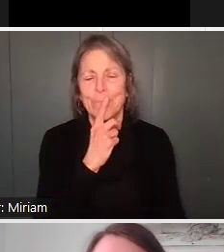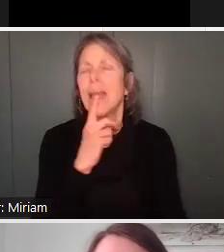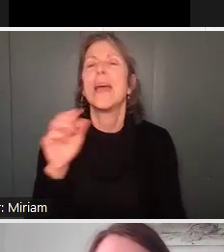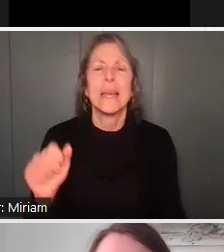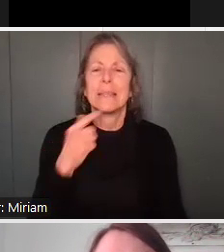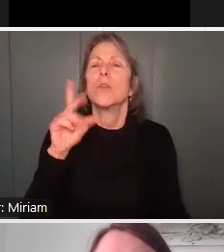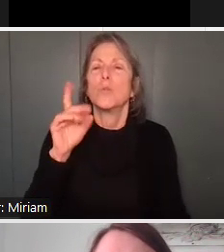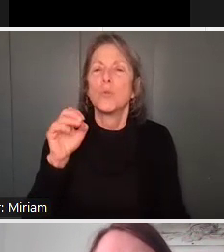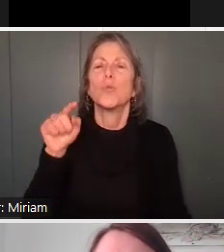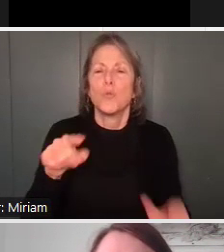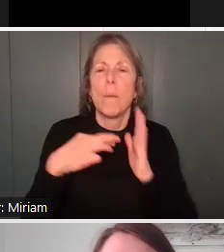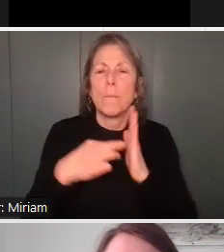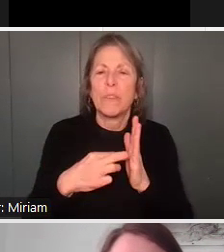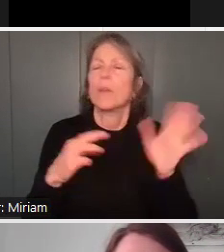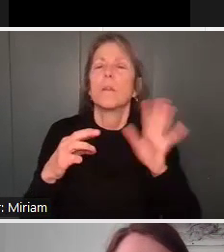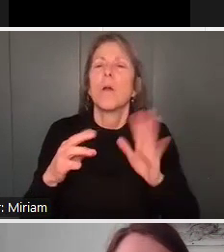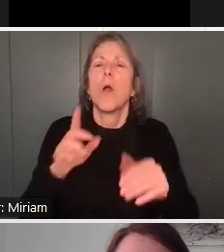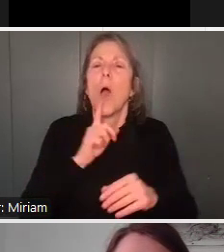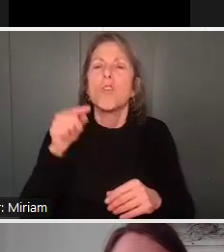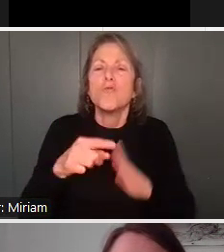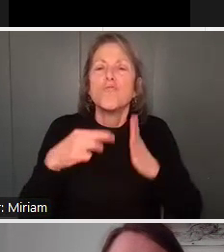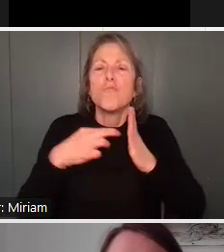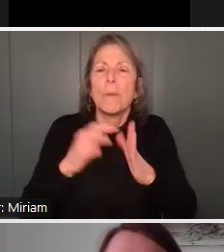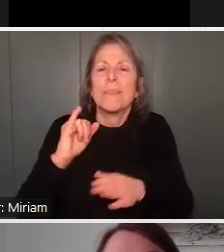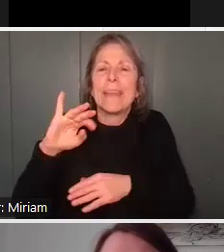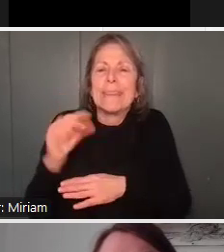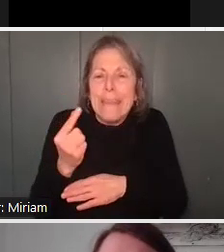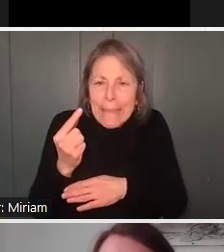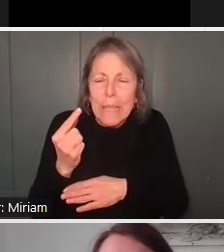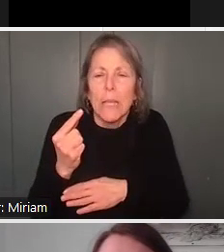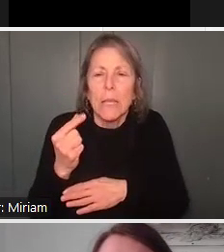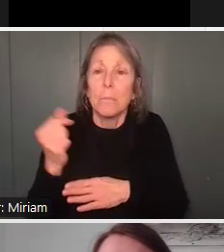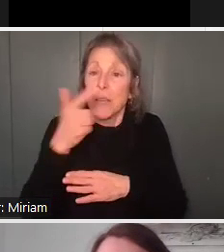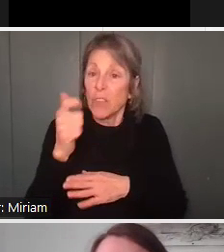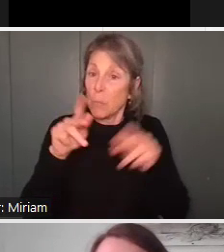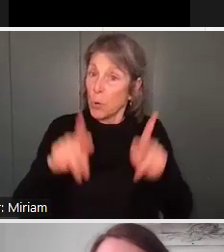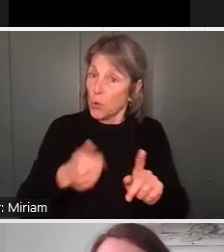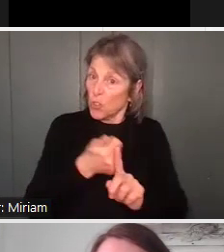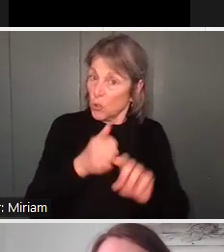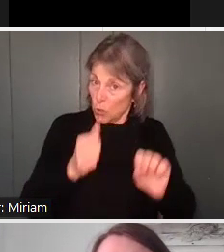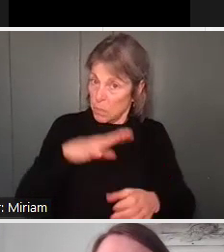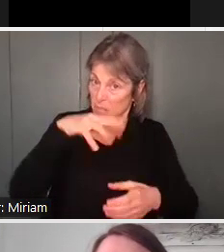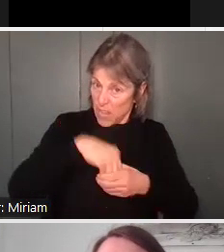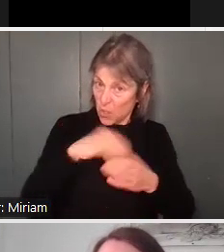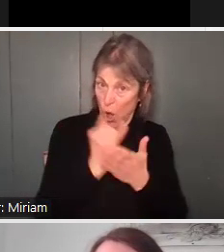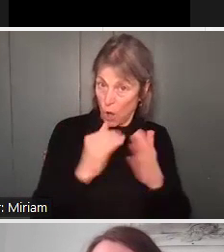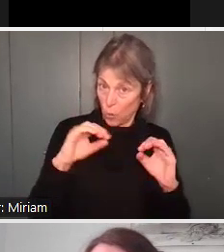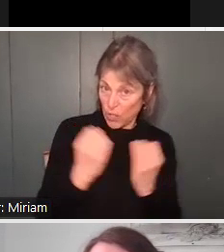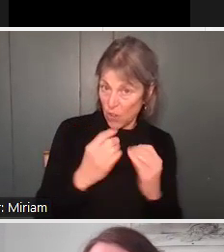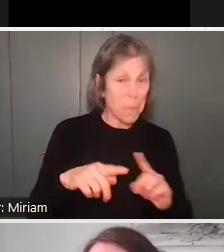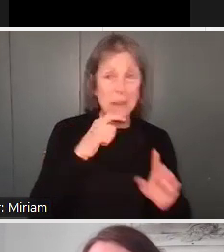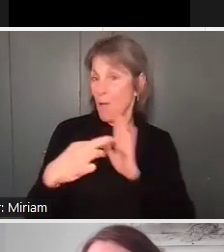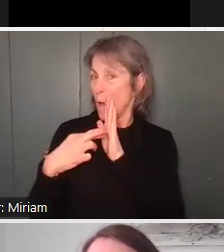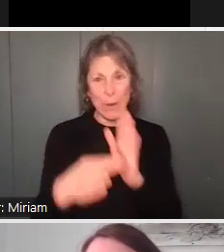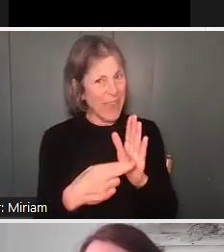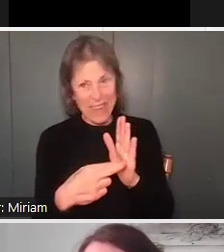you represent, are you representing? Because someone could be part of an arts organization, but not representing